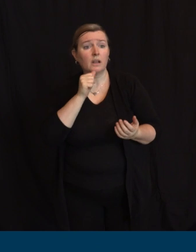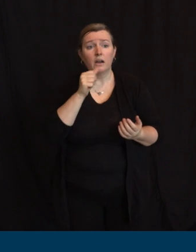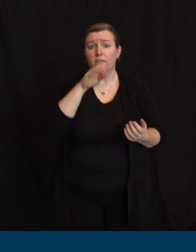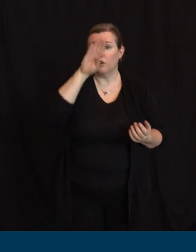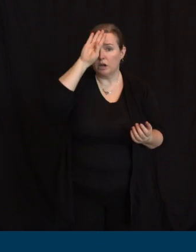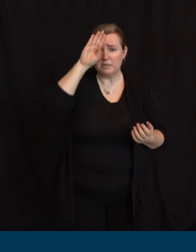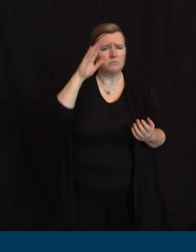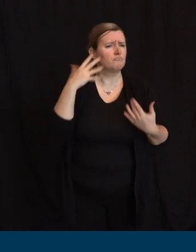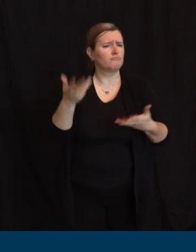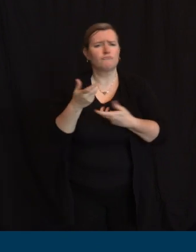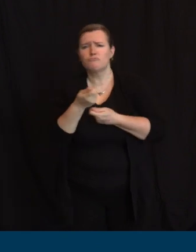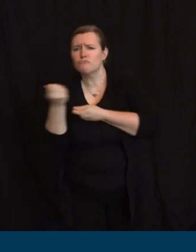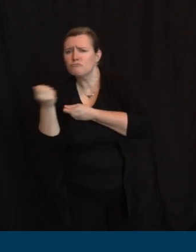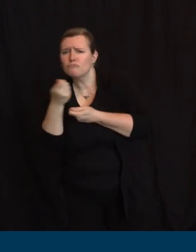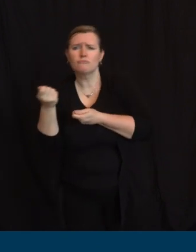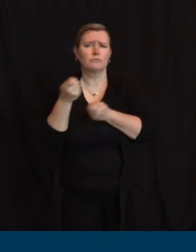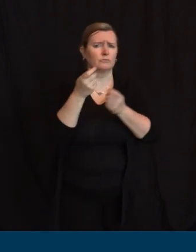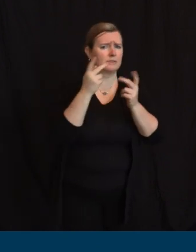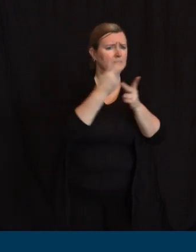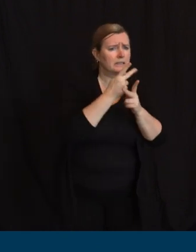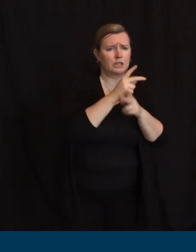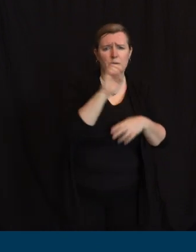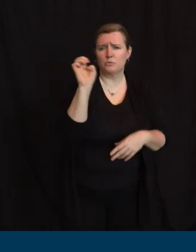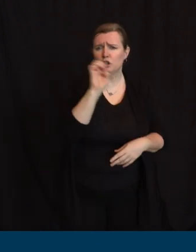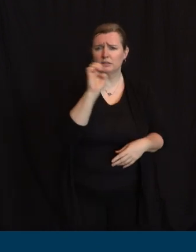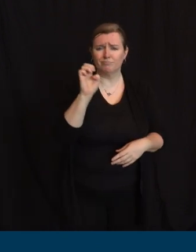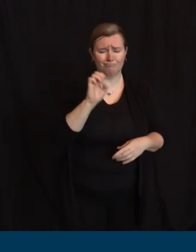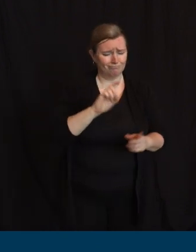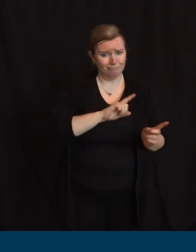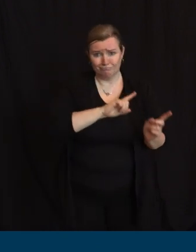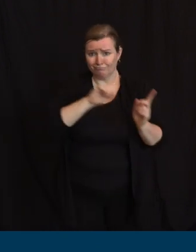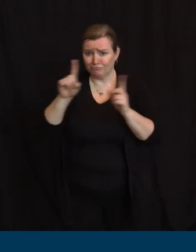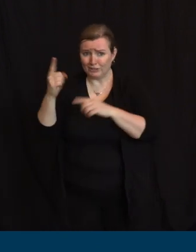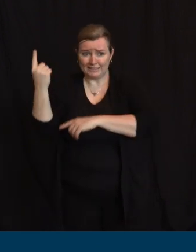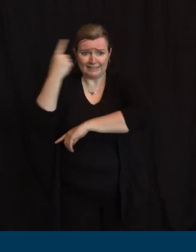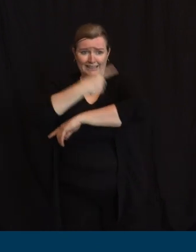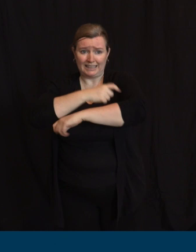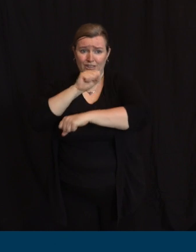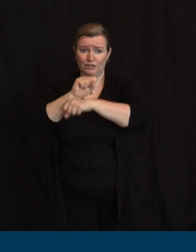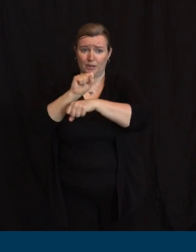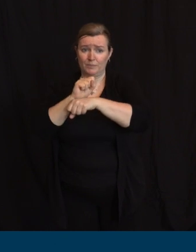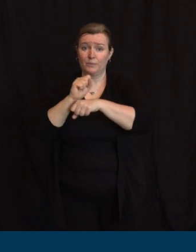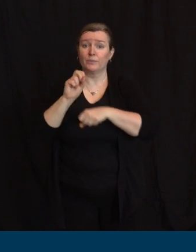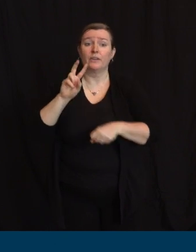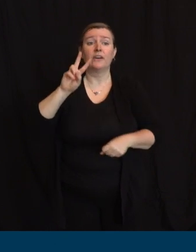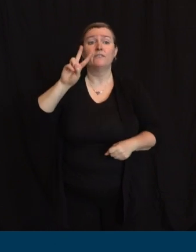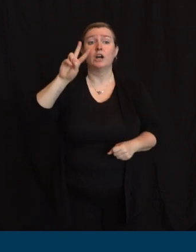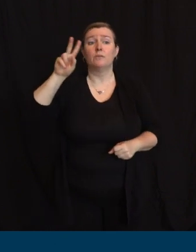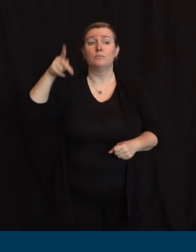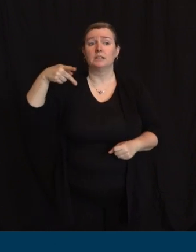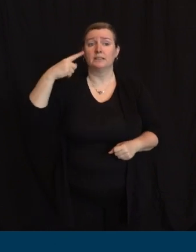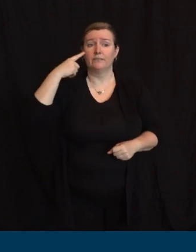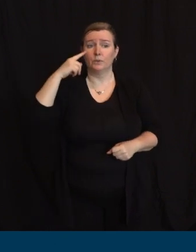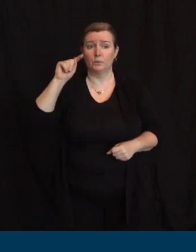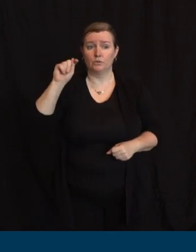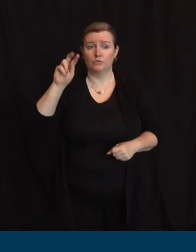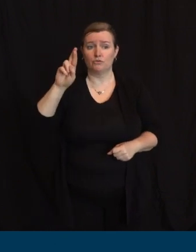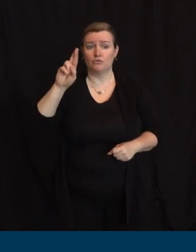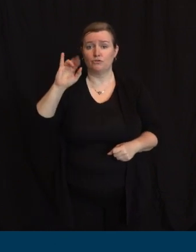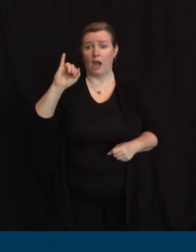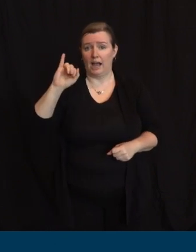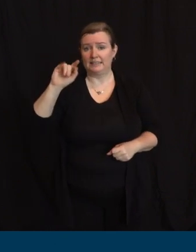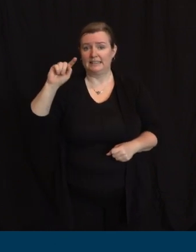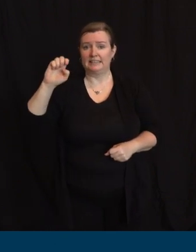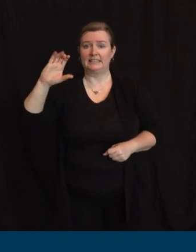to emergencies, his day job was as vice president of Tritech Design, Inc. in Little Falls. To